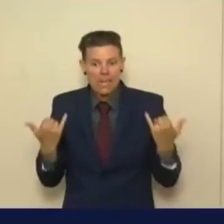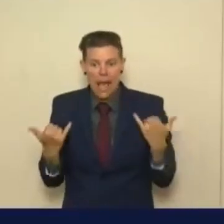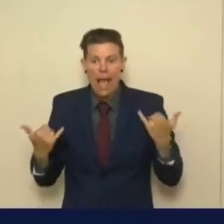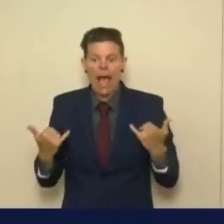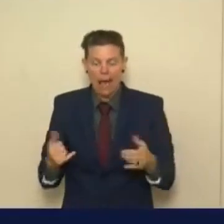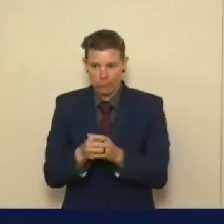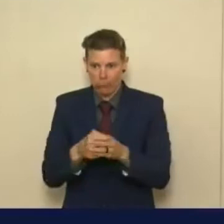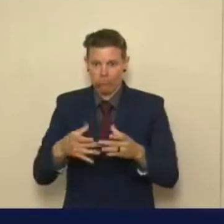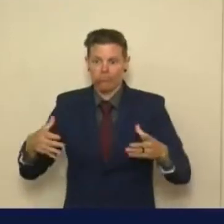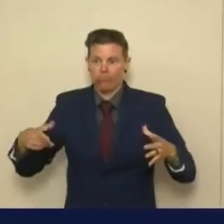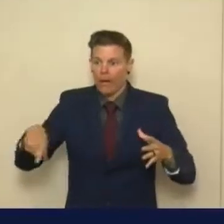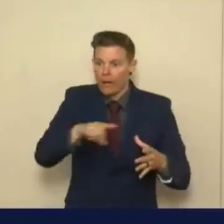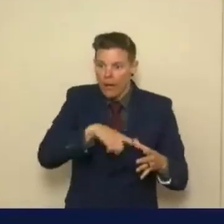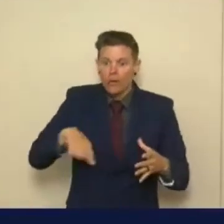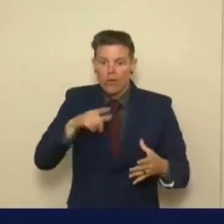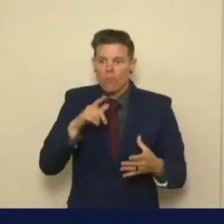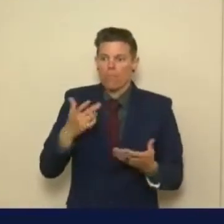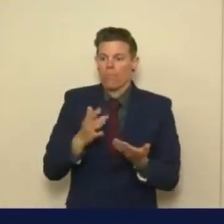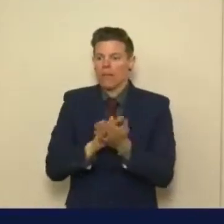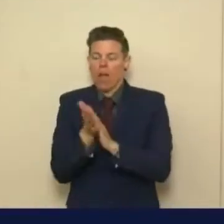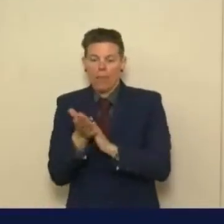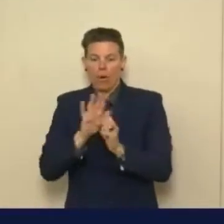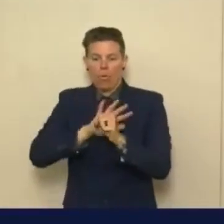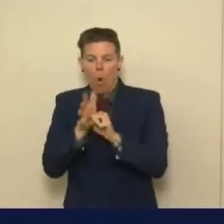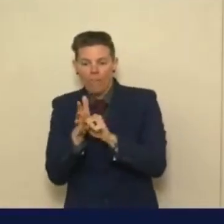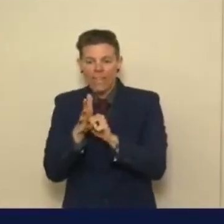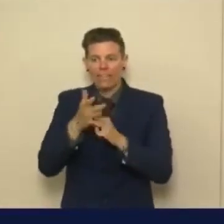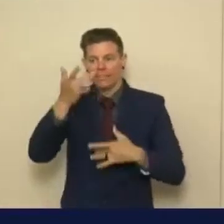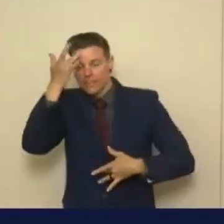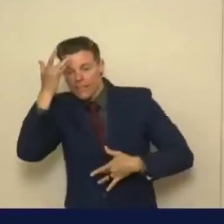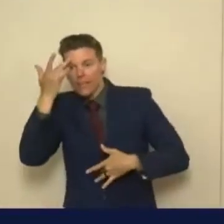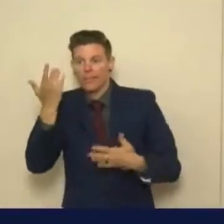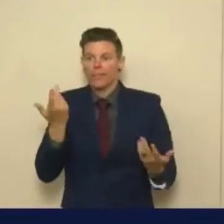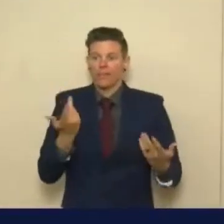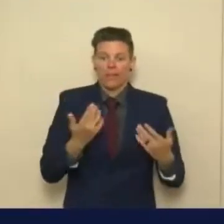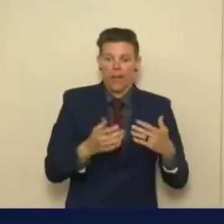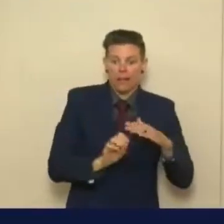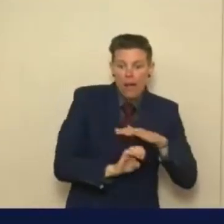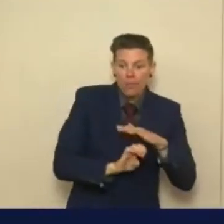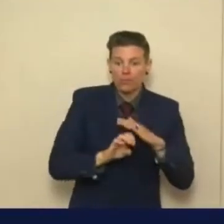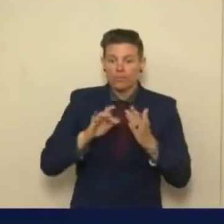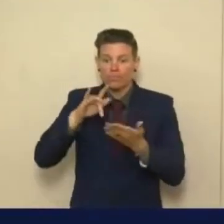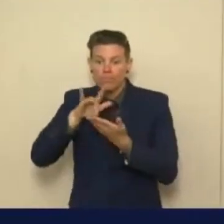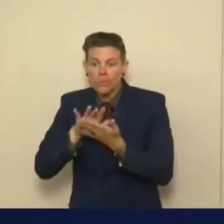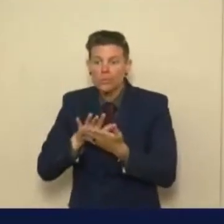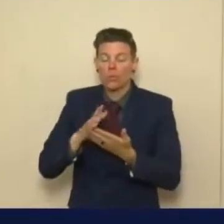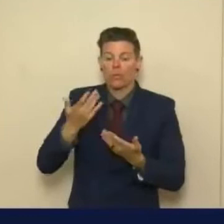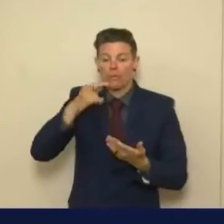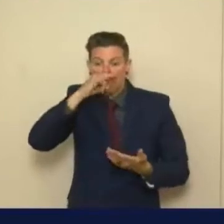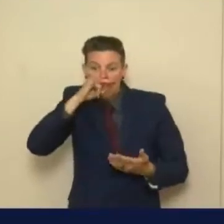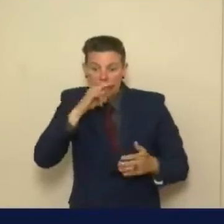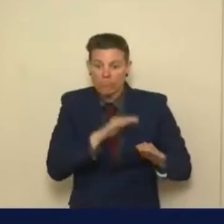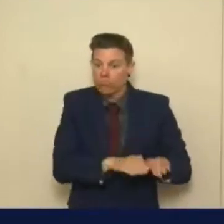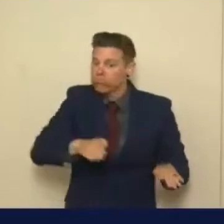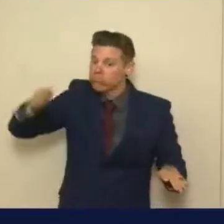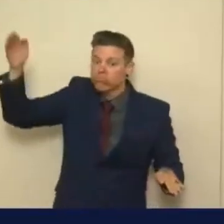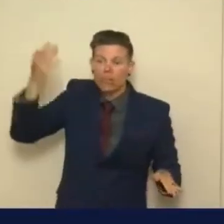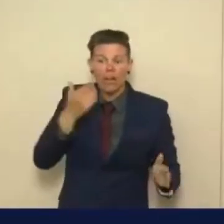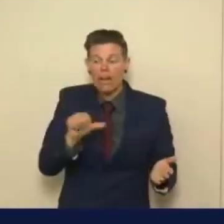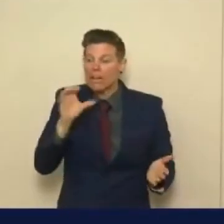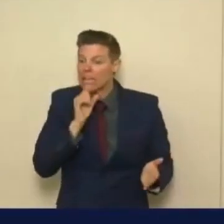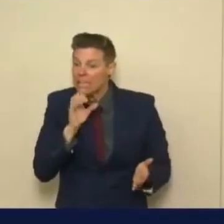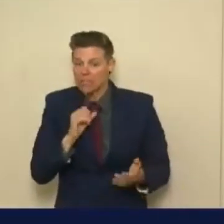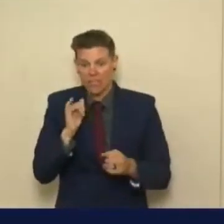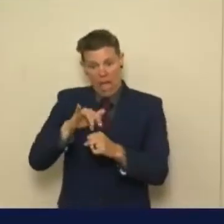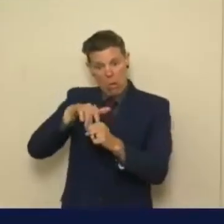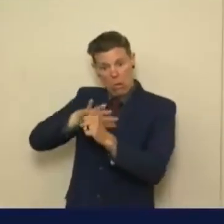adolescent, as an elementary age school kid. The issue is, in addition, that you can have